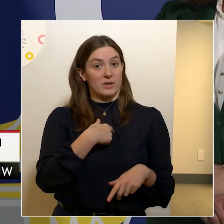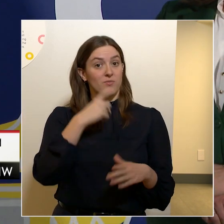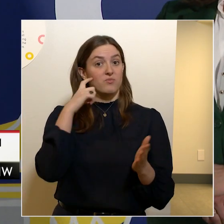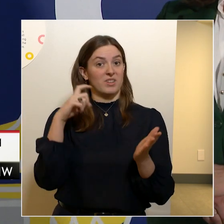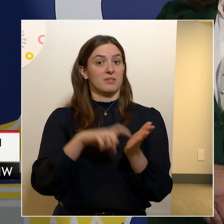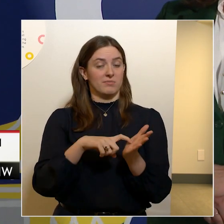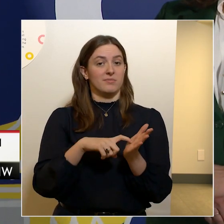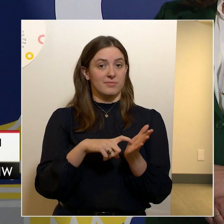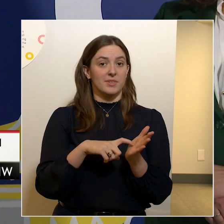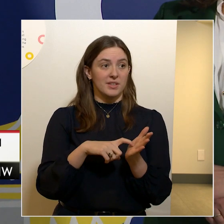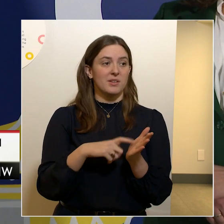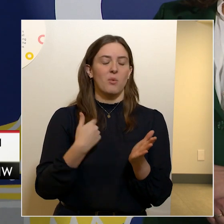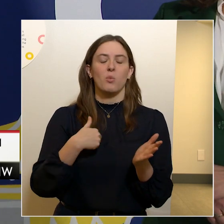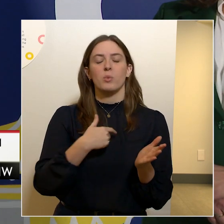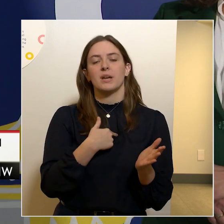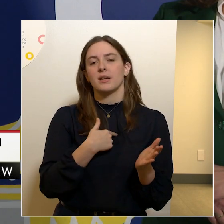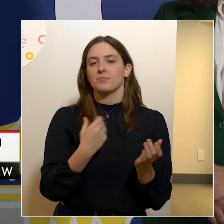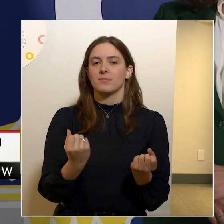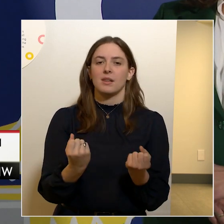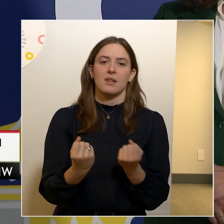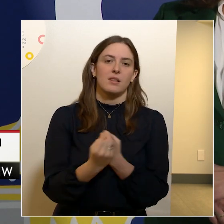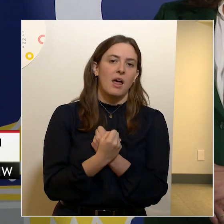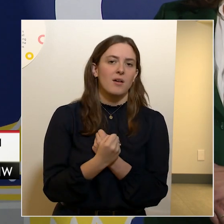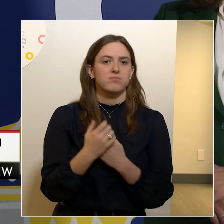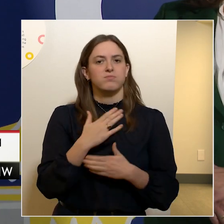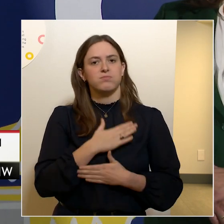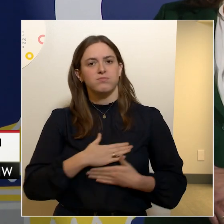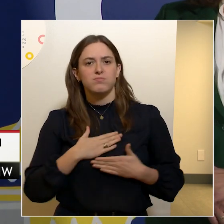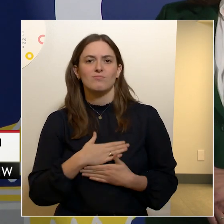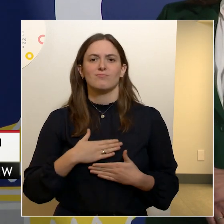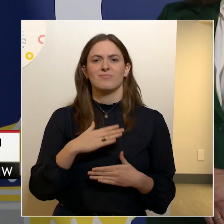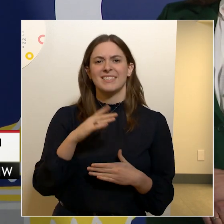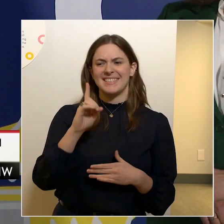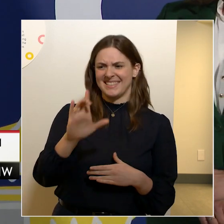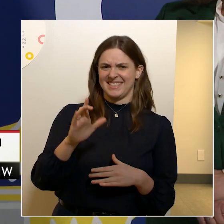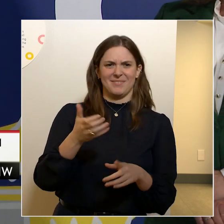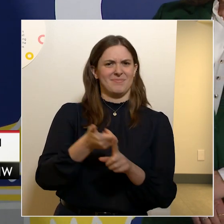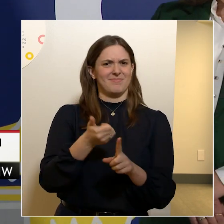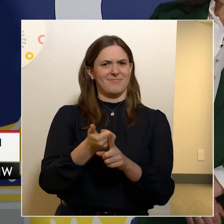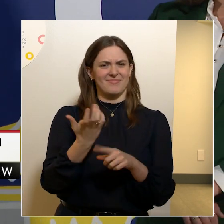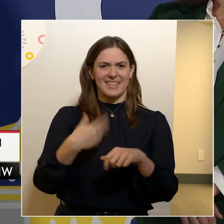recognize is that we love being the nation's capital, the